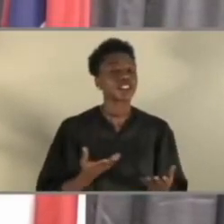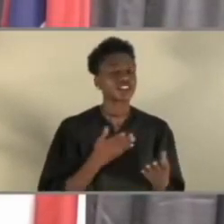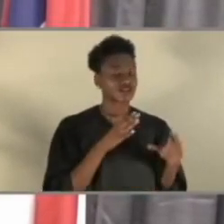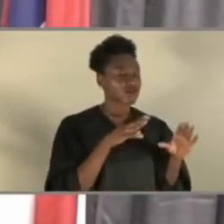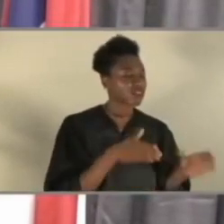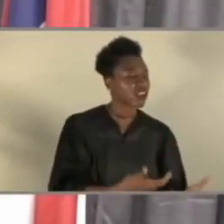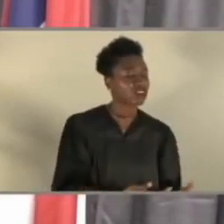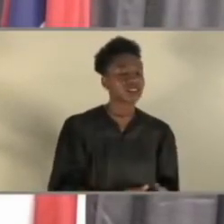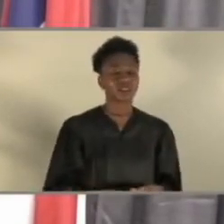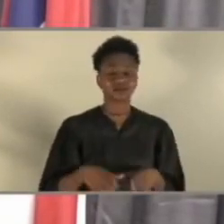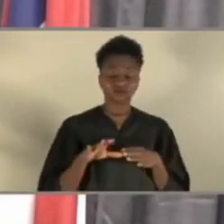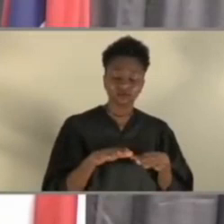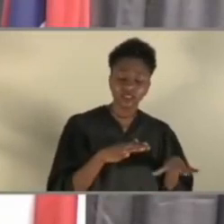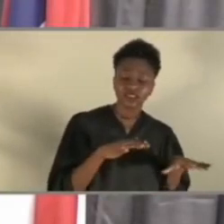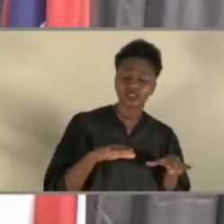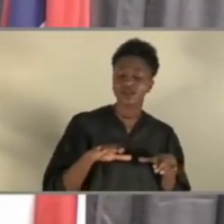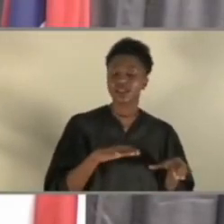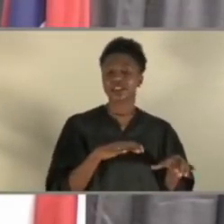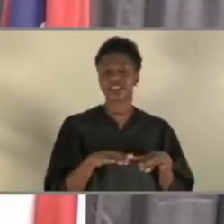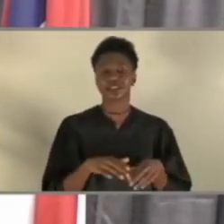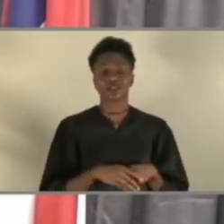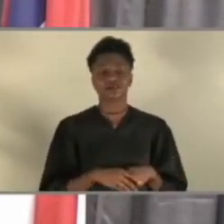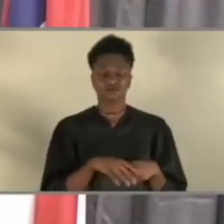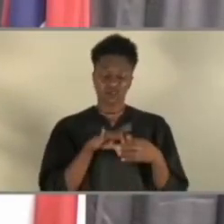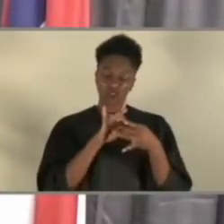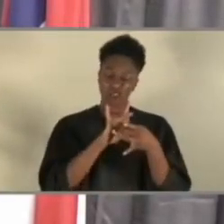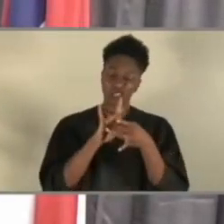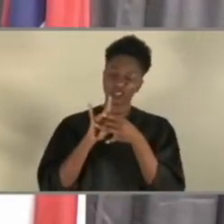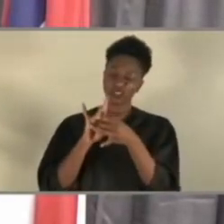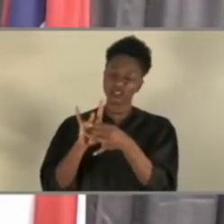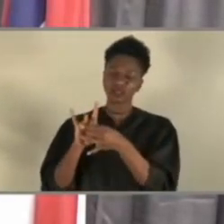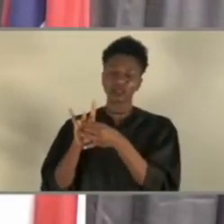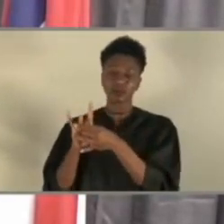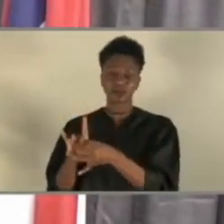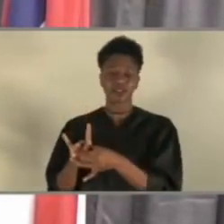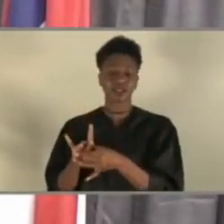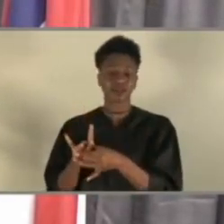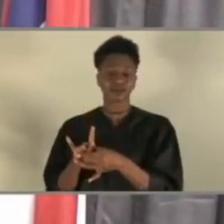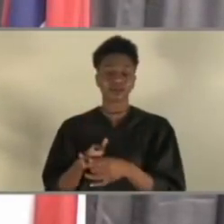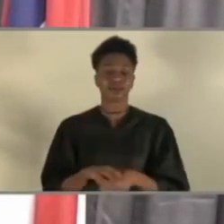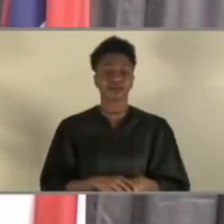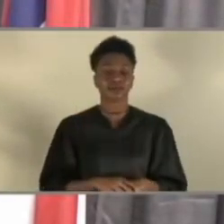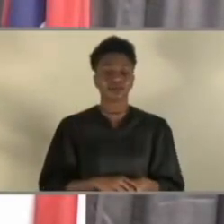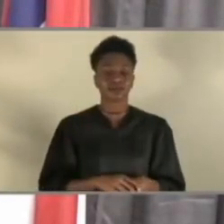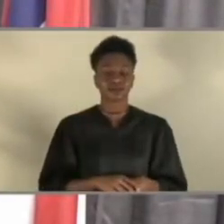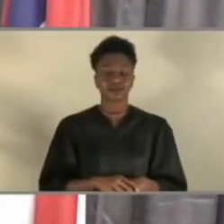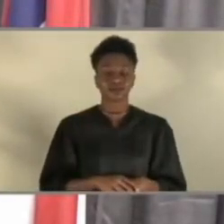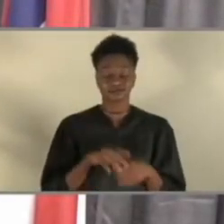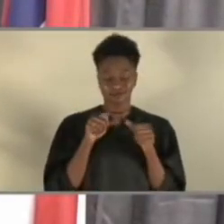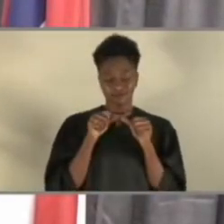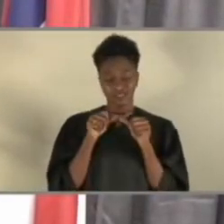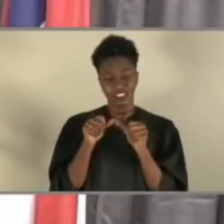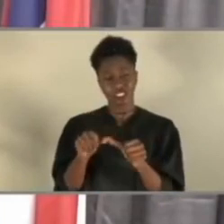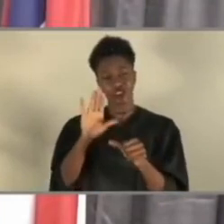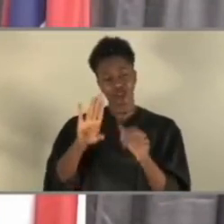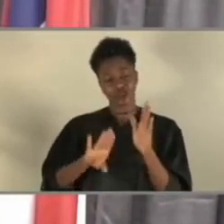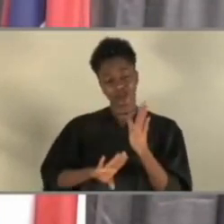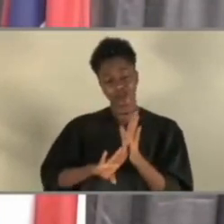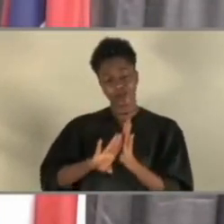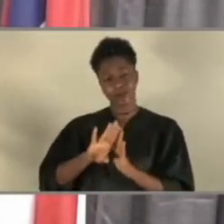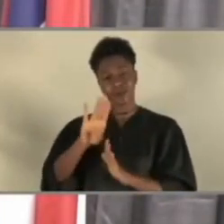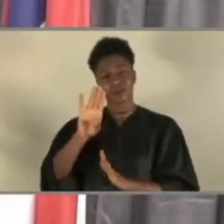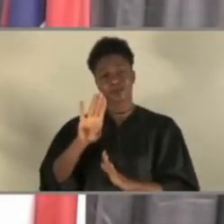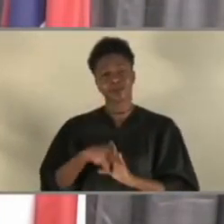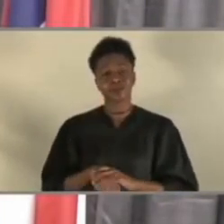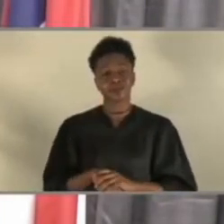classes, activities, relationships, have furthered your development.